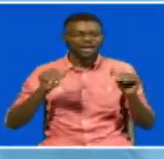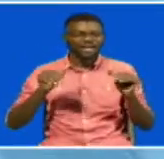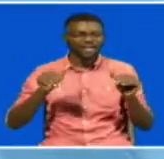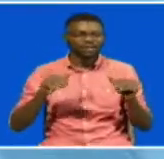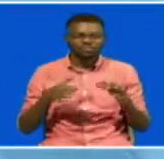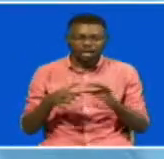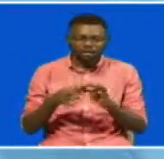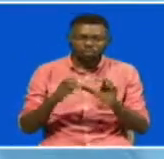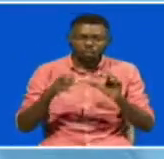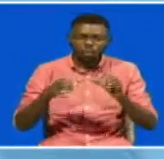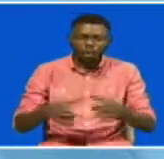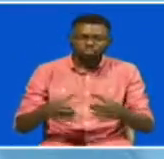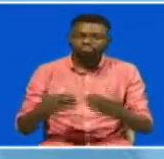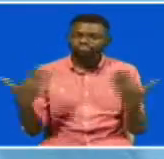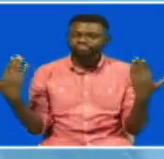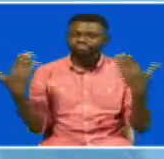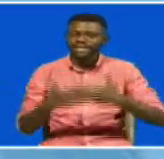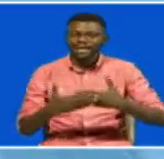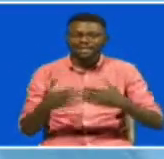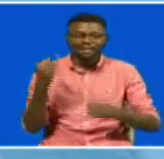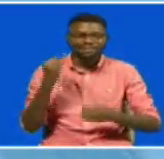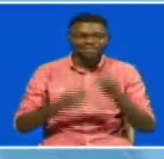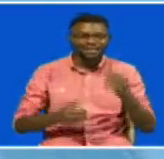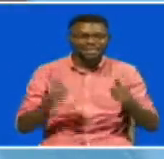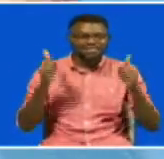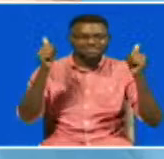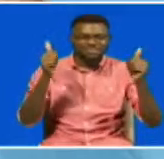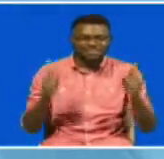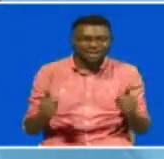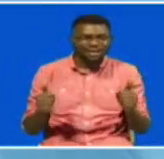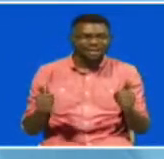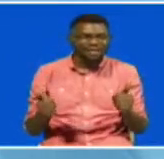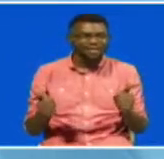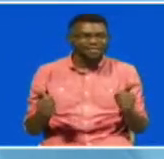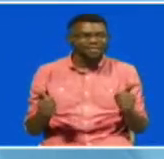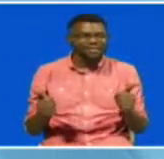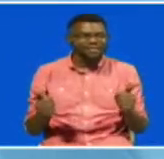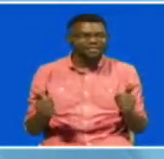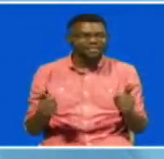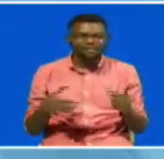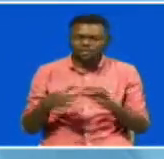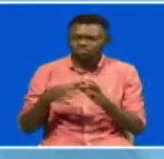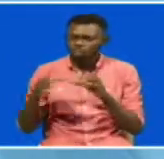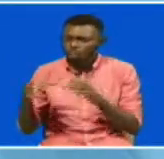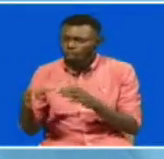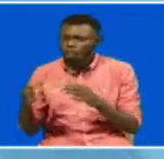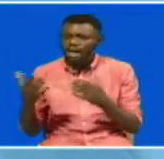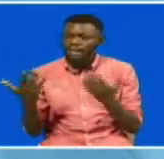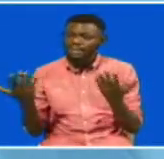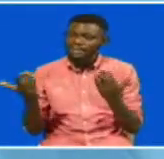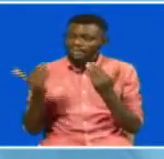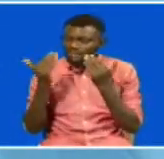Azimio's deadline expires tonight, and he said this is for Azimio to try and get the